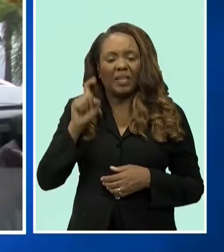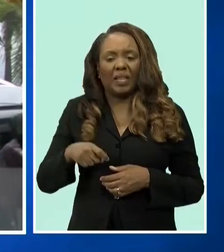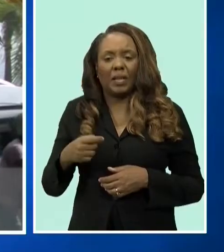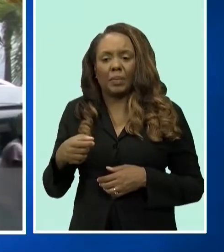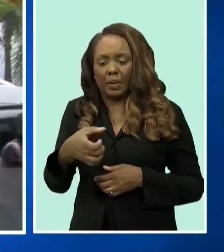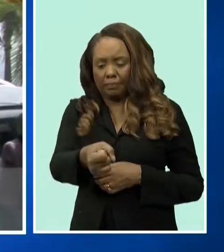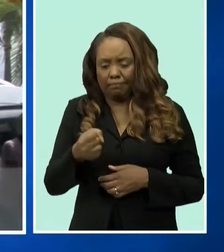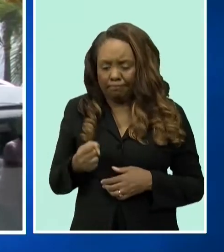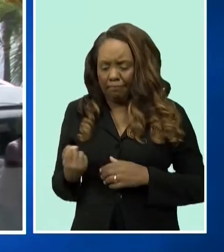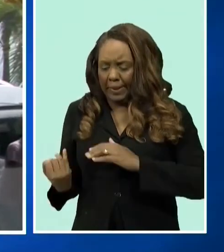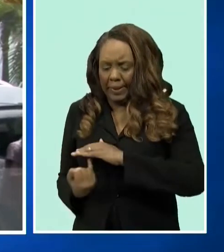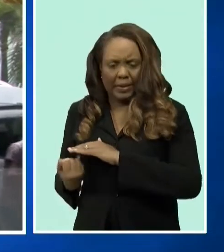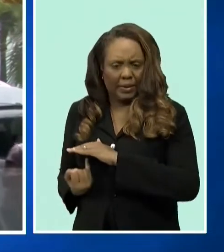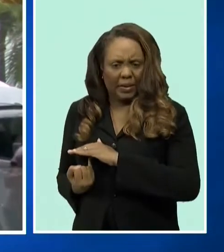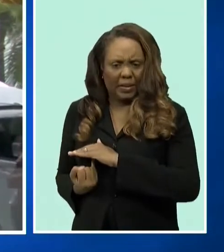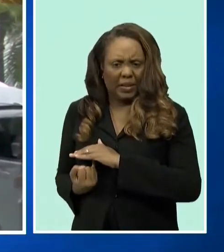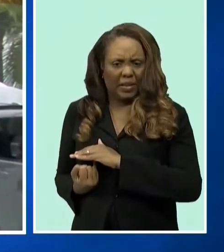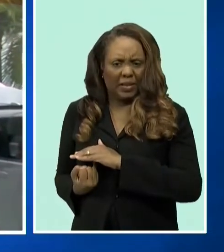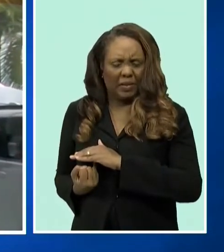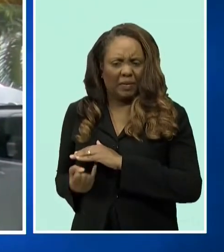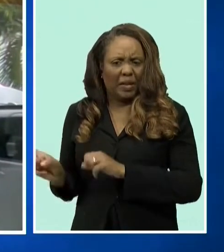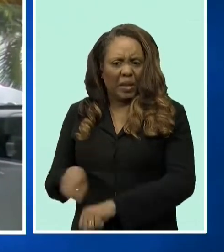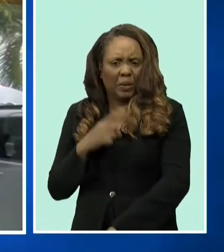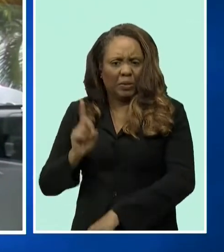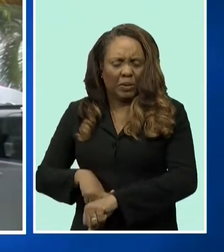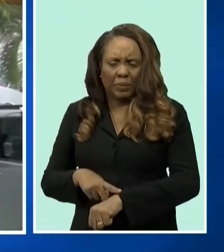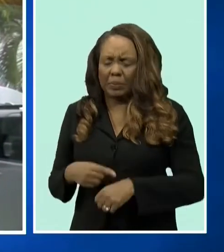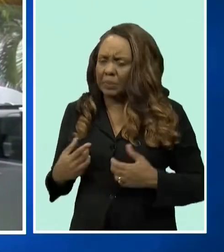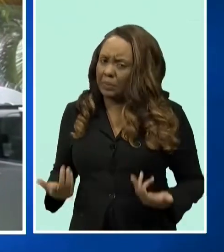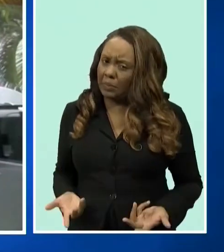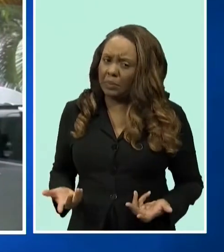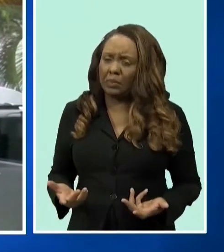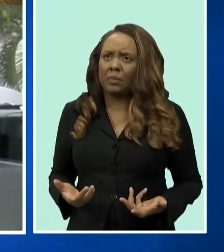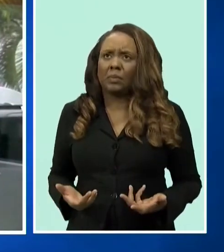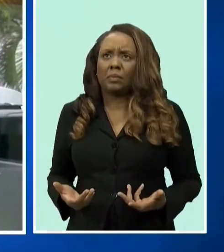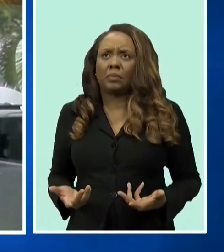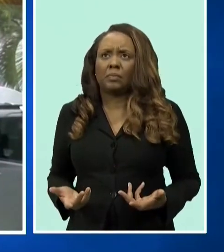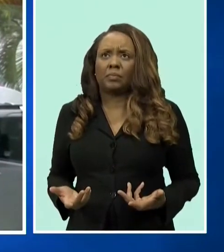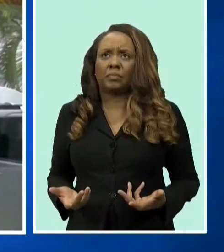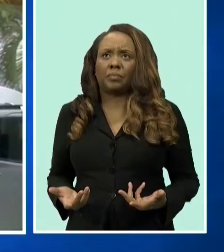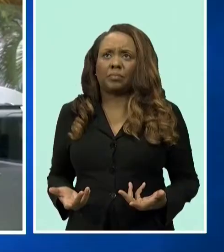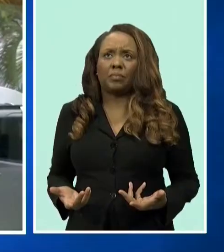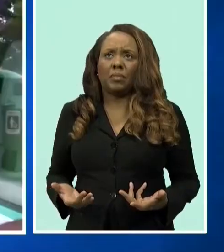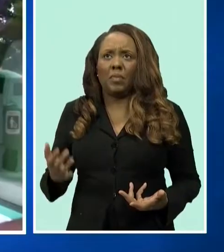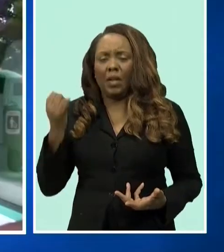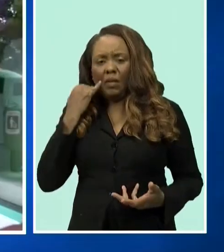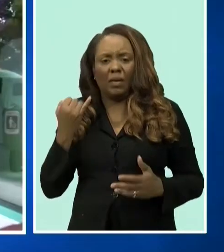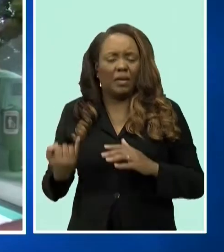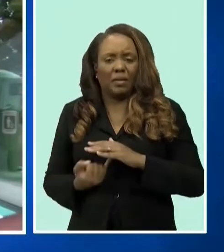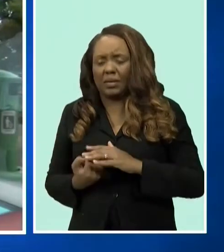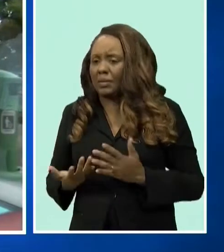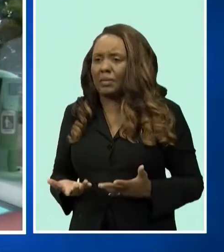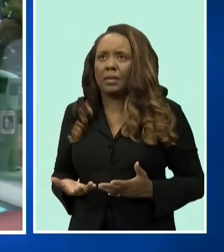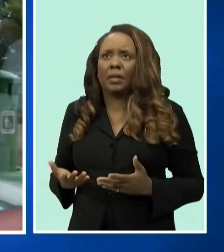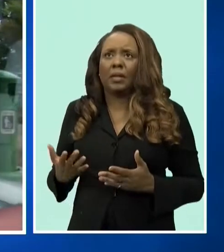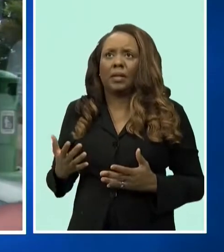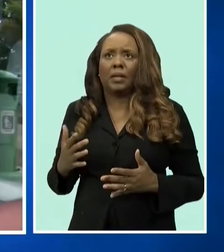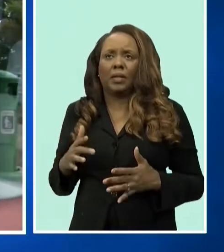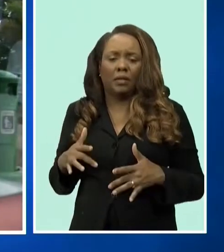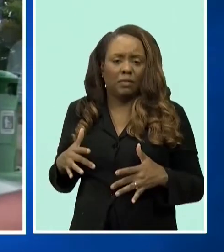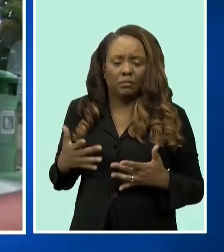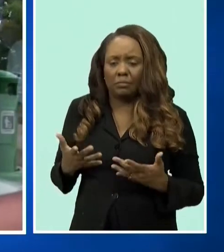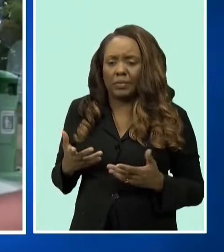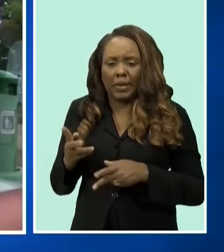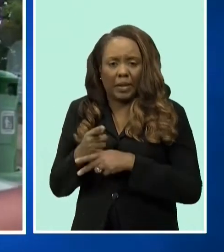time, considering that there's no factors in place to support you when you're being isolated. I do have mixed views about it,